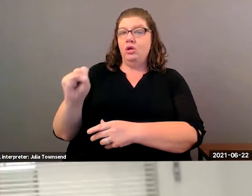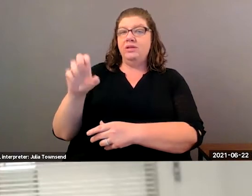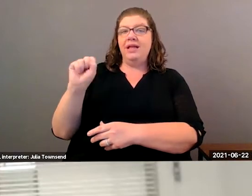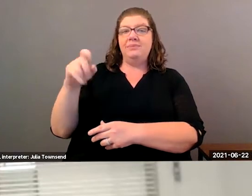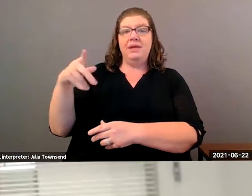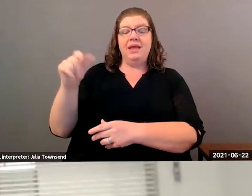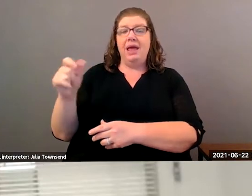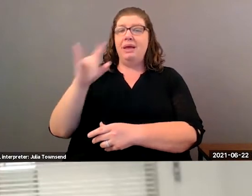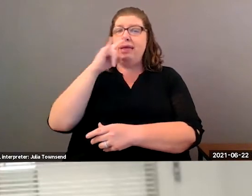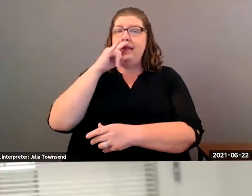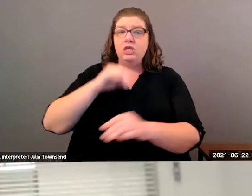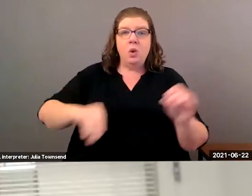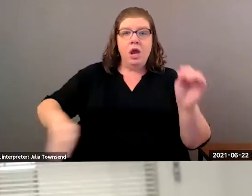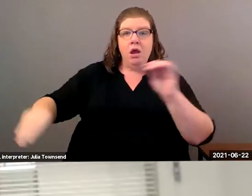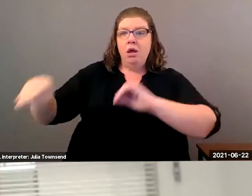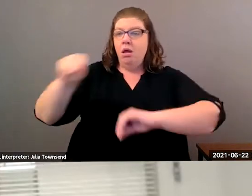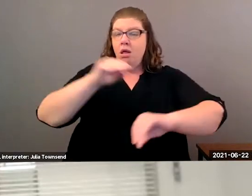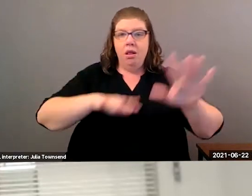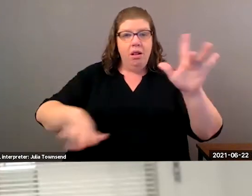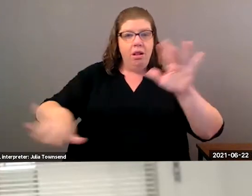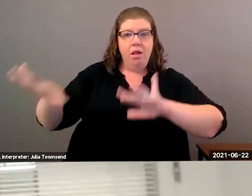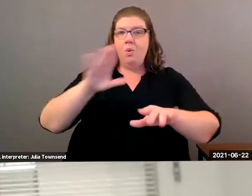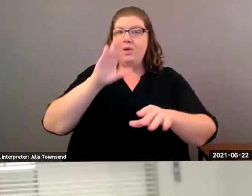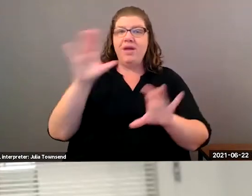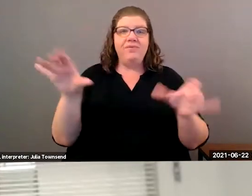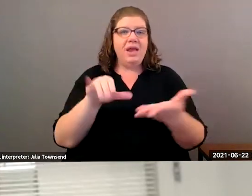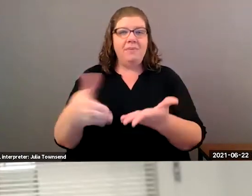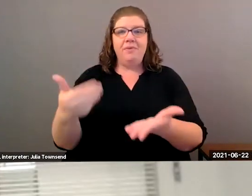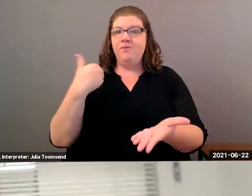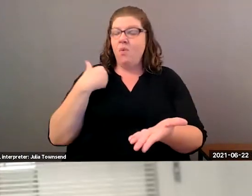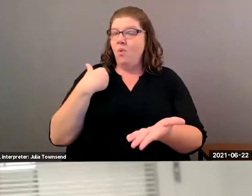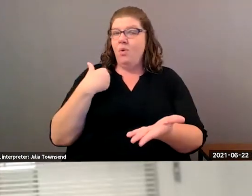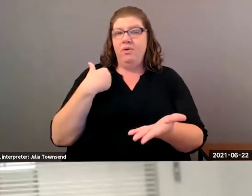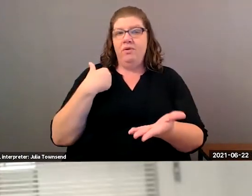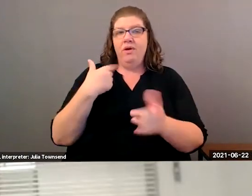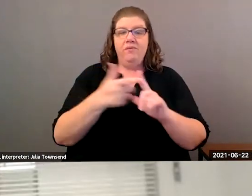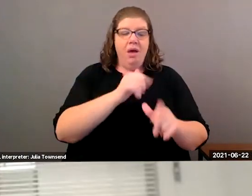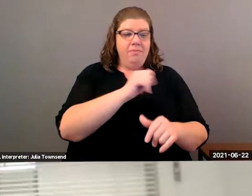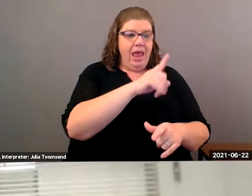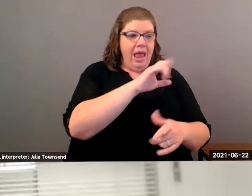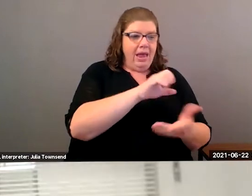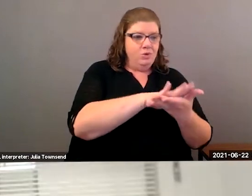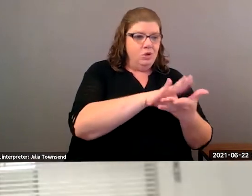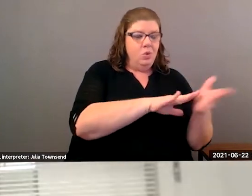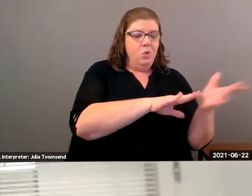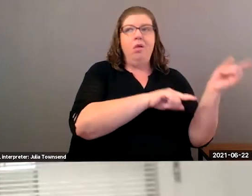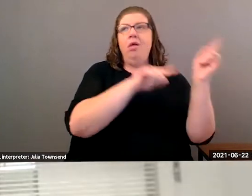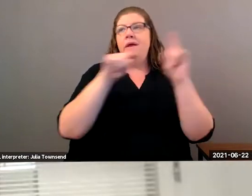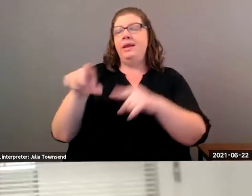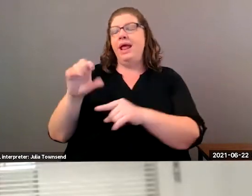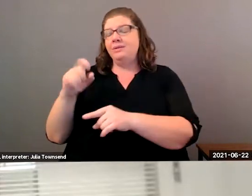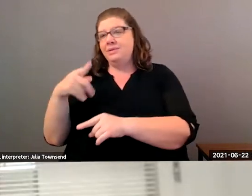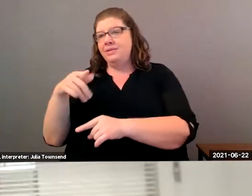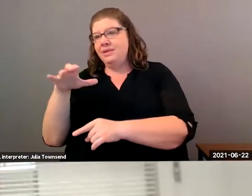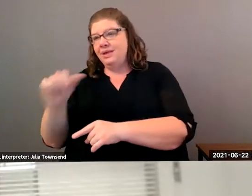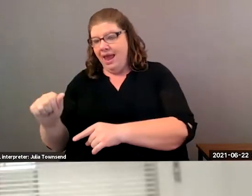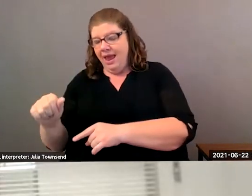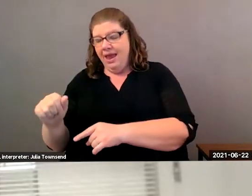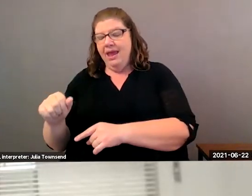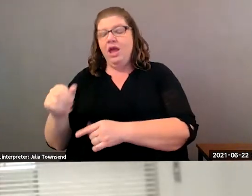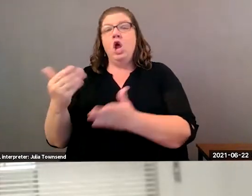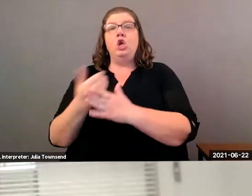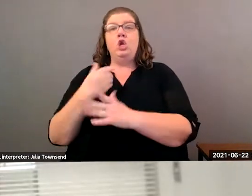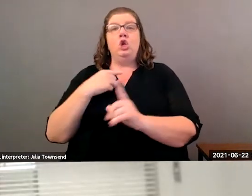kids in a way that we've never moved kids. We're taking kids from Adams School and bringing them over to SBCA. We're taking newcomers